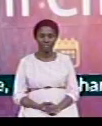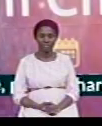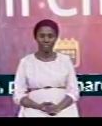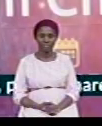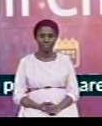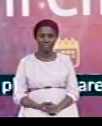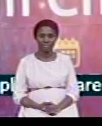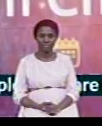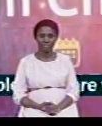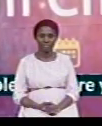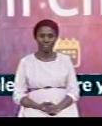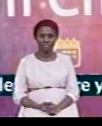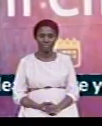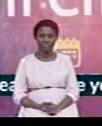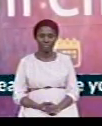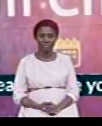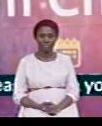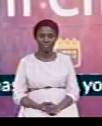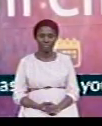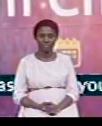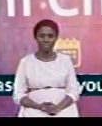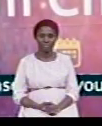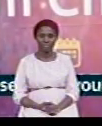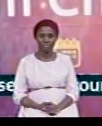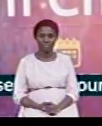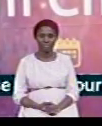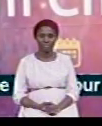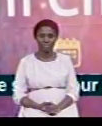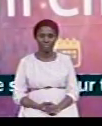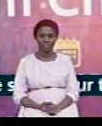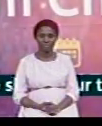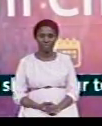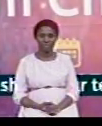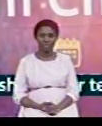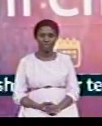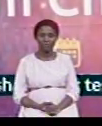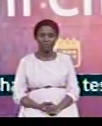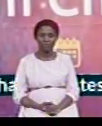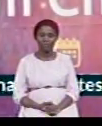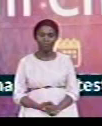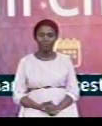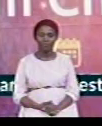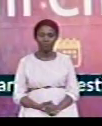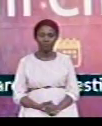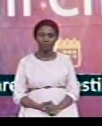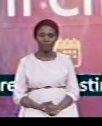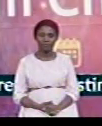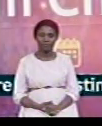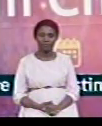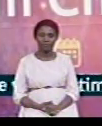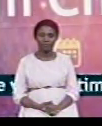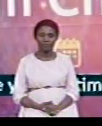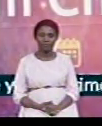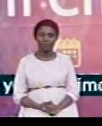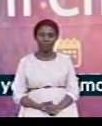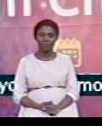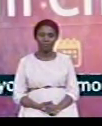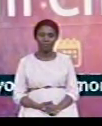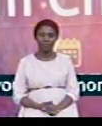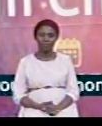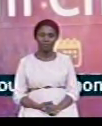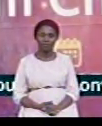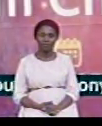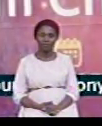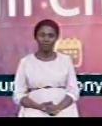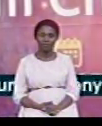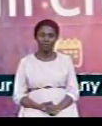Enti me kunun call lab. Enko ye moja huwa droni. Enko ye moja huwa droni. Enko ye moja huwa droni. Enko ye moja huwa droni. Enko ye moja huwa droni. Enko ye moja huwa droni. Enko ye moja huwa droni. Enko ye moja huwa droni. Enko ye moja huwa droni. Enko ye moja huwa droni. Enti afa de mikru nso dada da on ba afa de meti